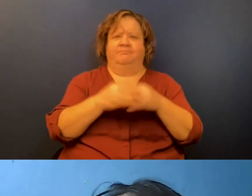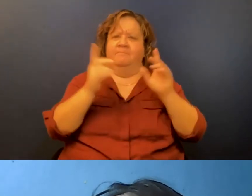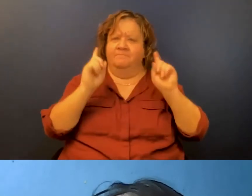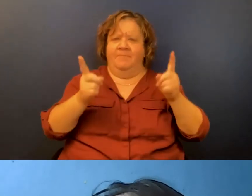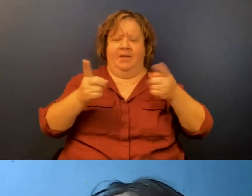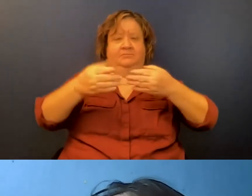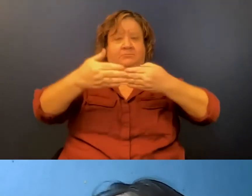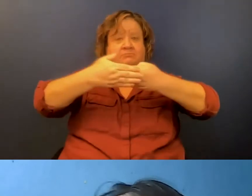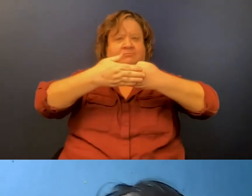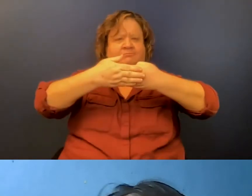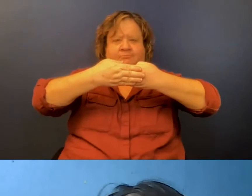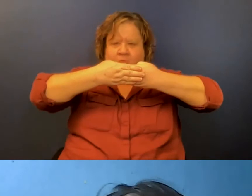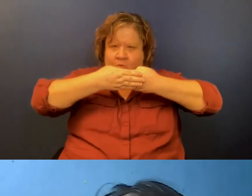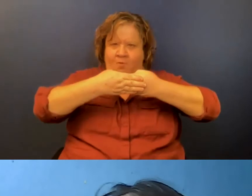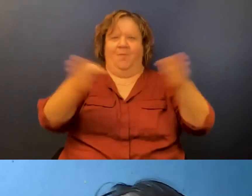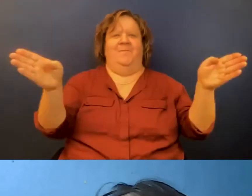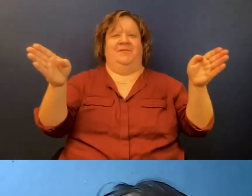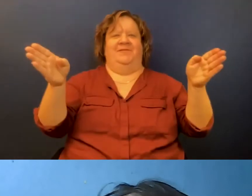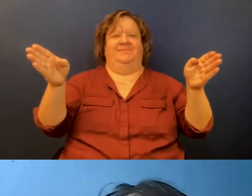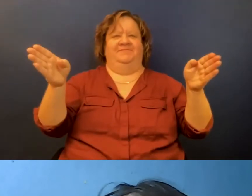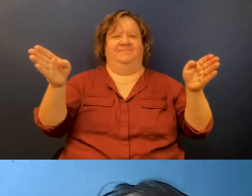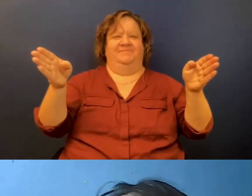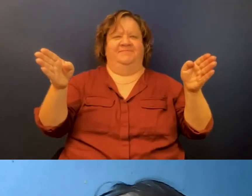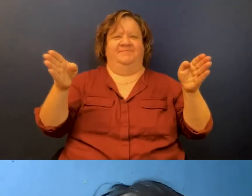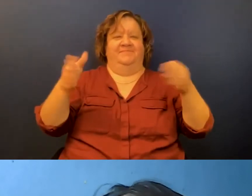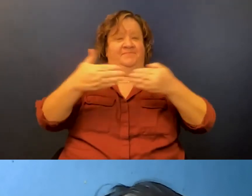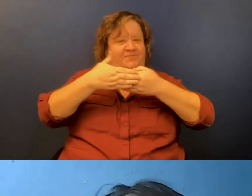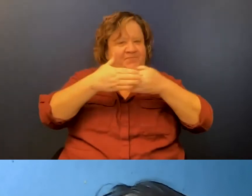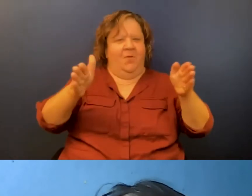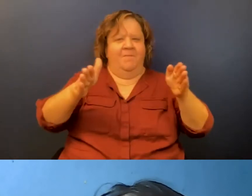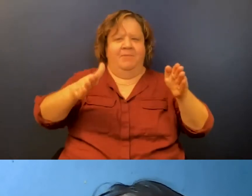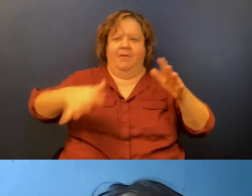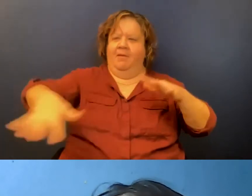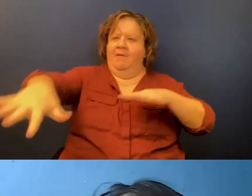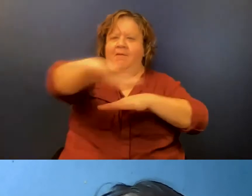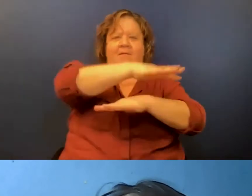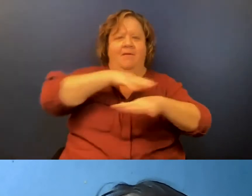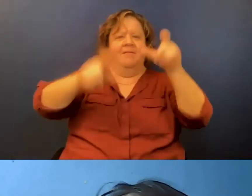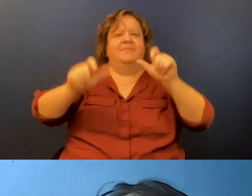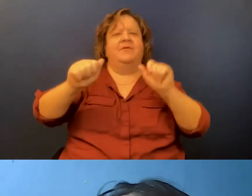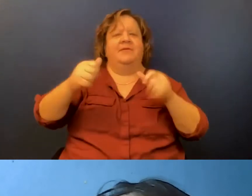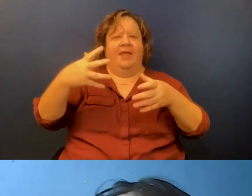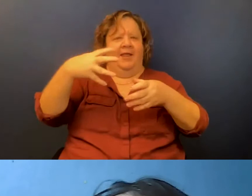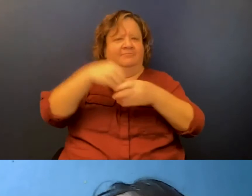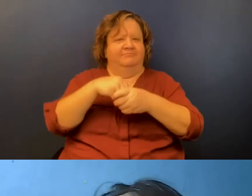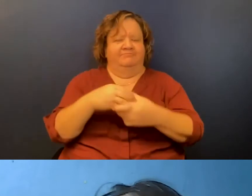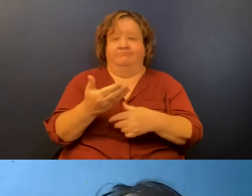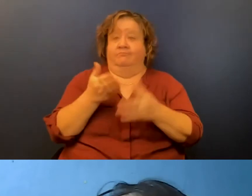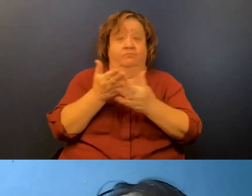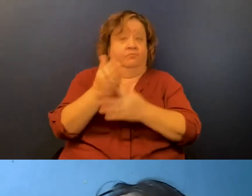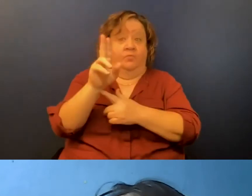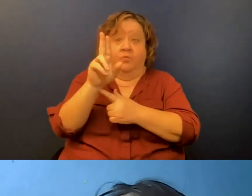inclusive spaces with universal design and alternative formats so that we can take part of in these